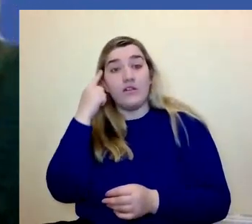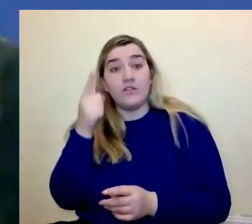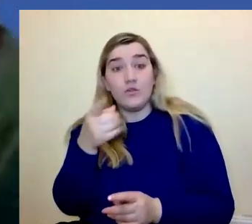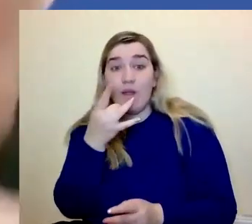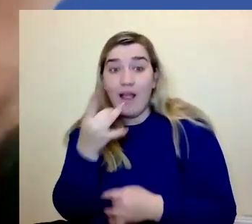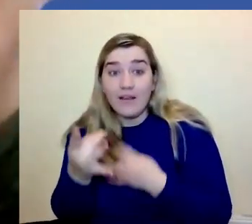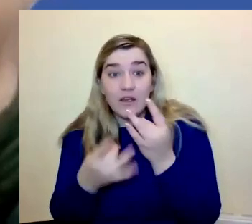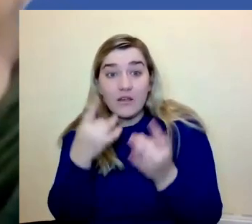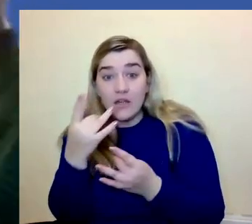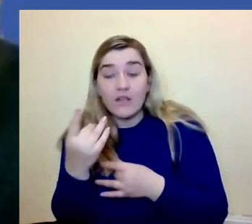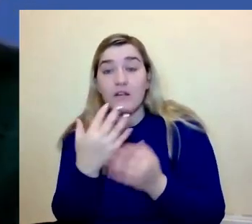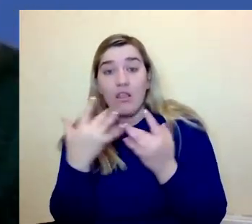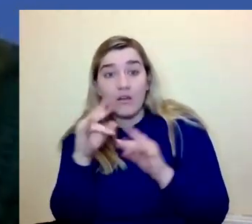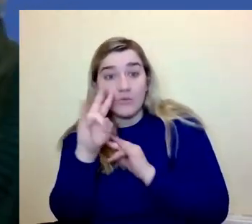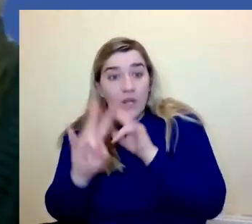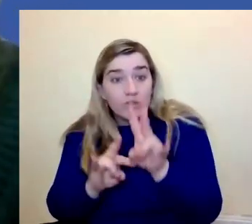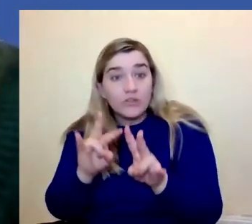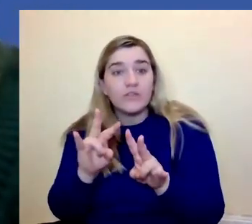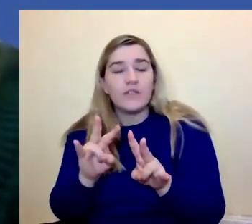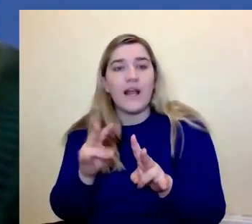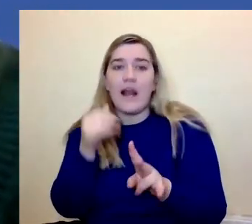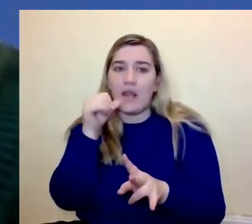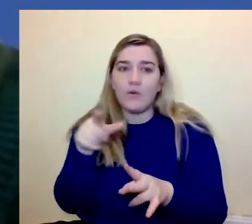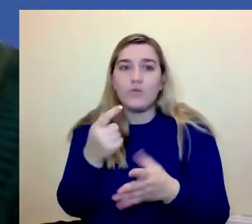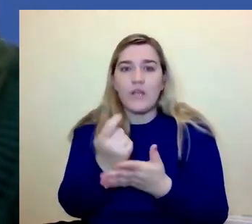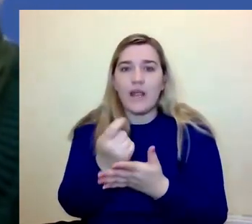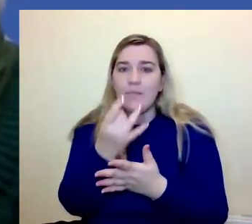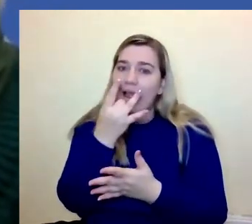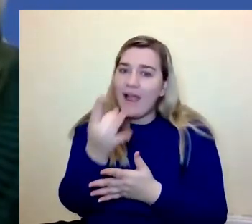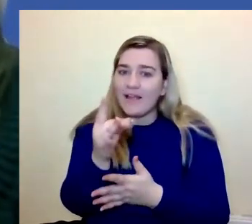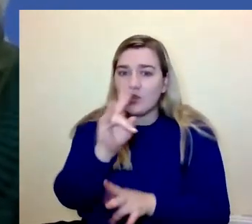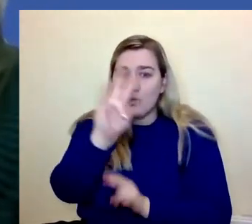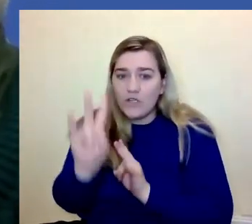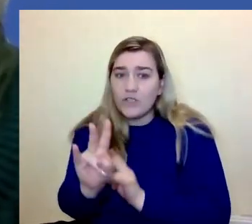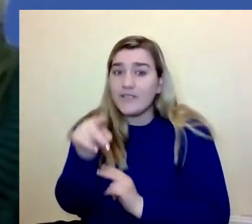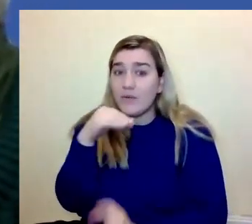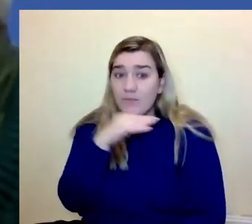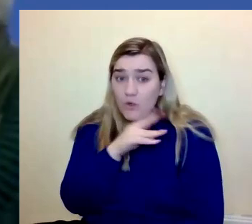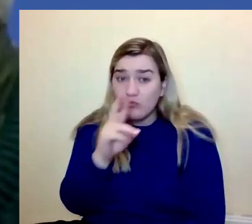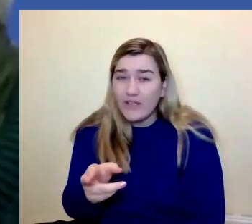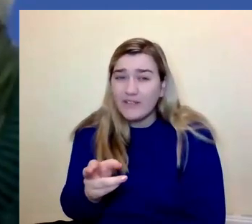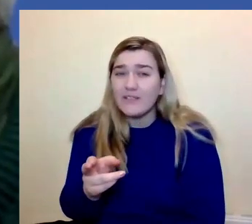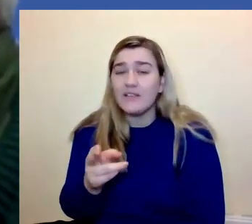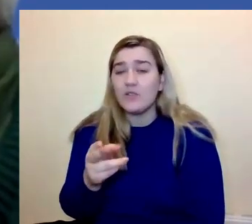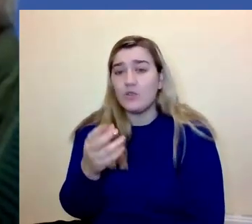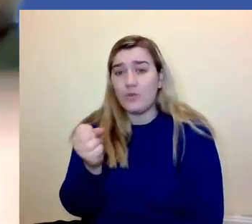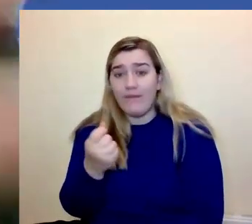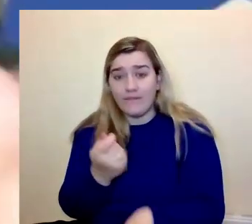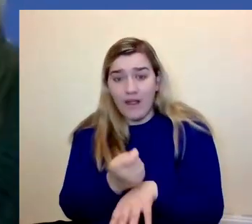And to give you time to ask those questions was important. So to spend the time